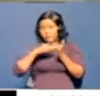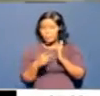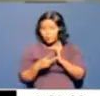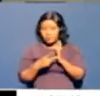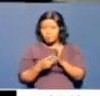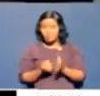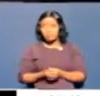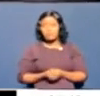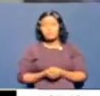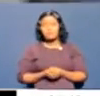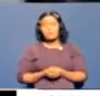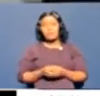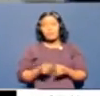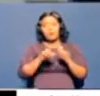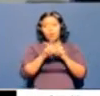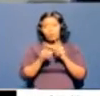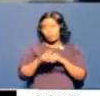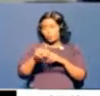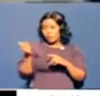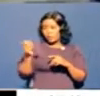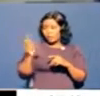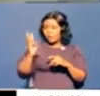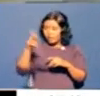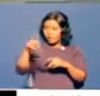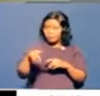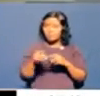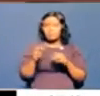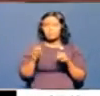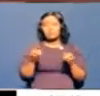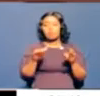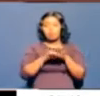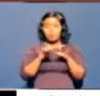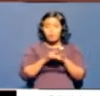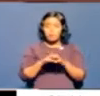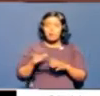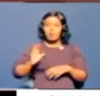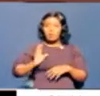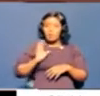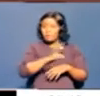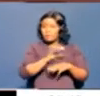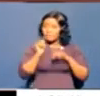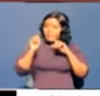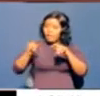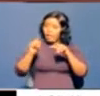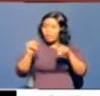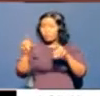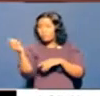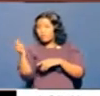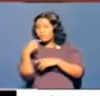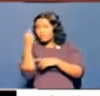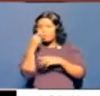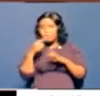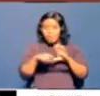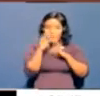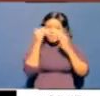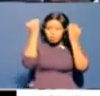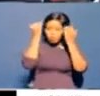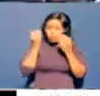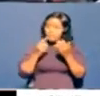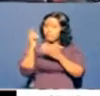Nyeribari Church MP Richard Nyagaka, also a member of the committee, castigated those who have moved to court seeking the abolition of CDF,